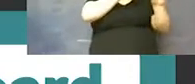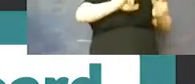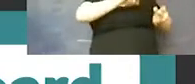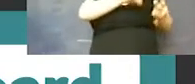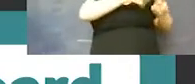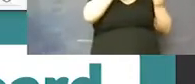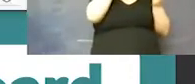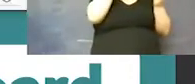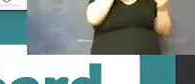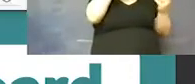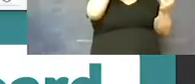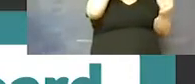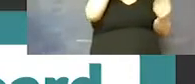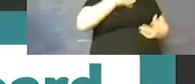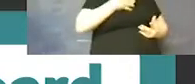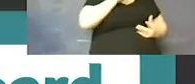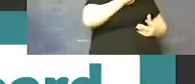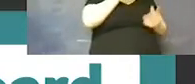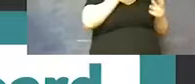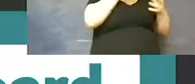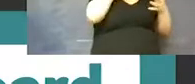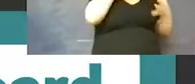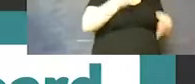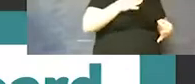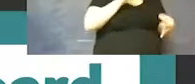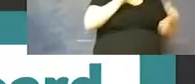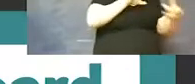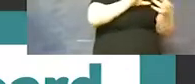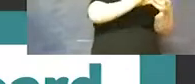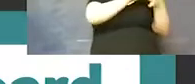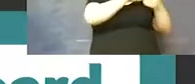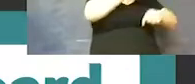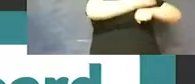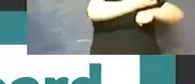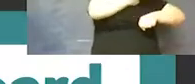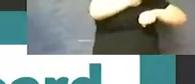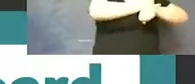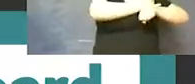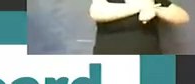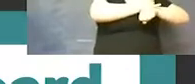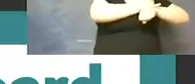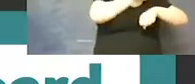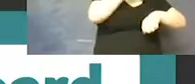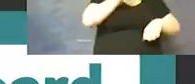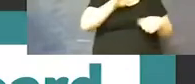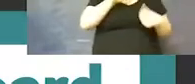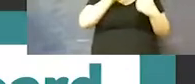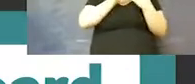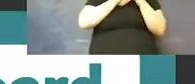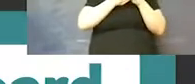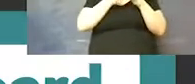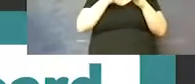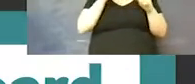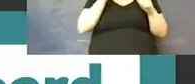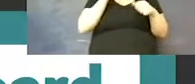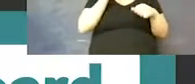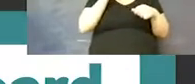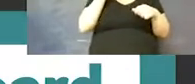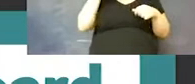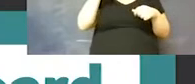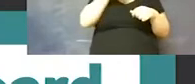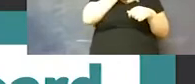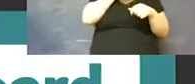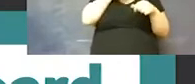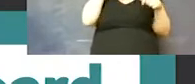all in regards to what's happening on campus. And this is our way that we can tell them of what's happening on